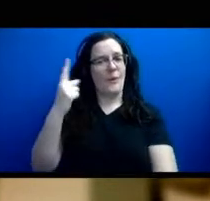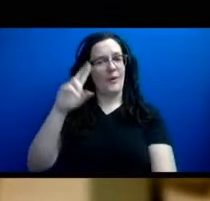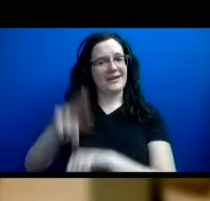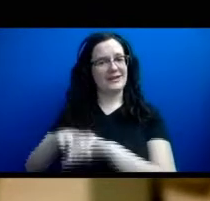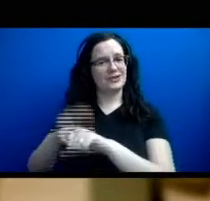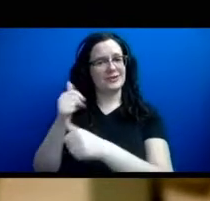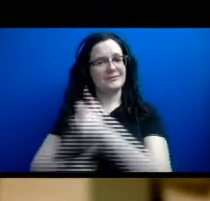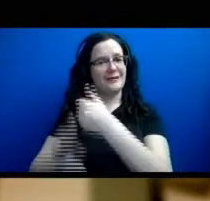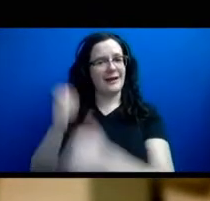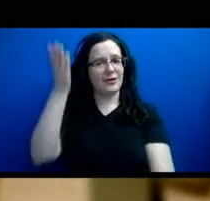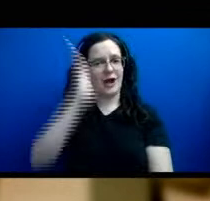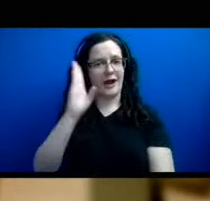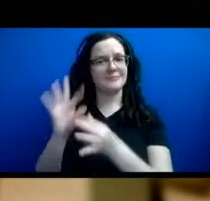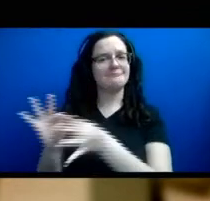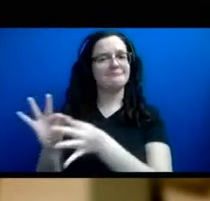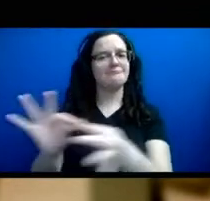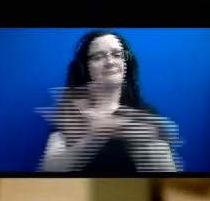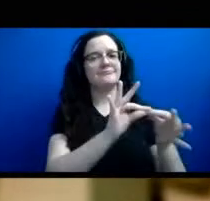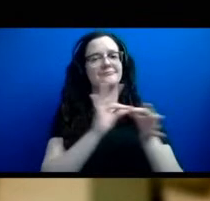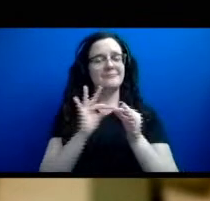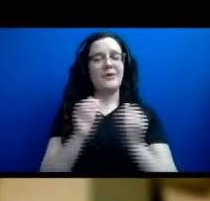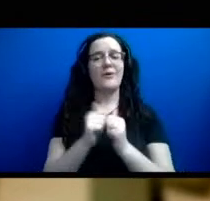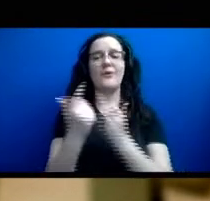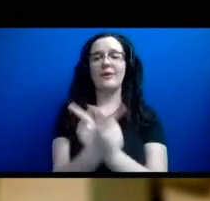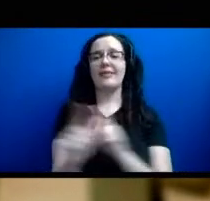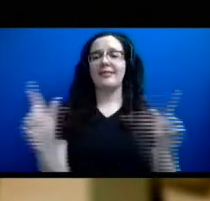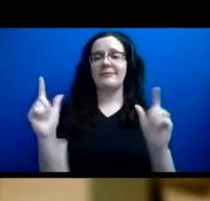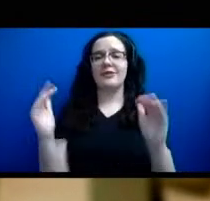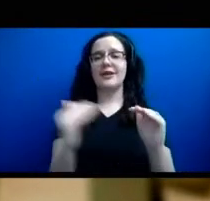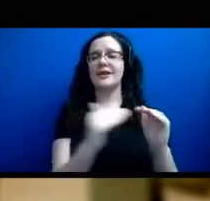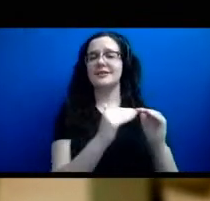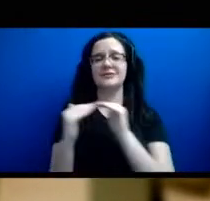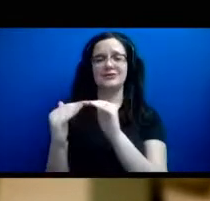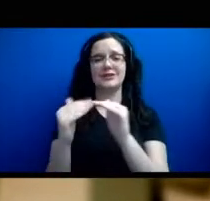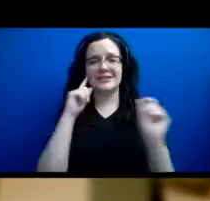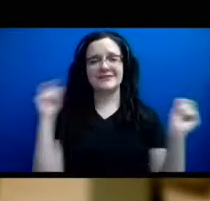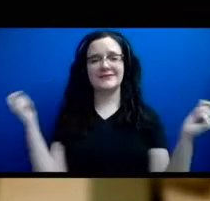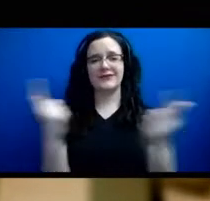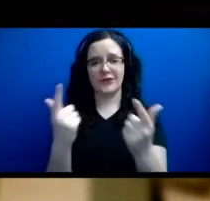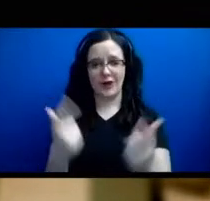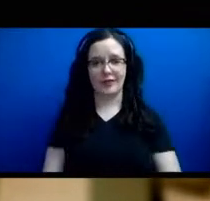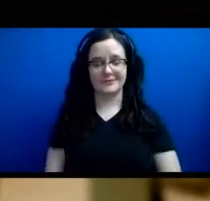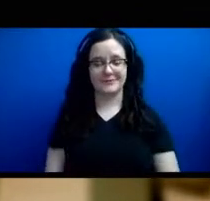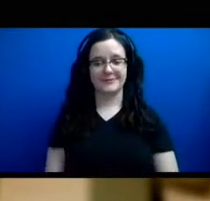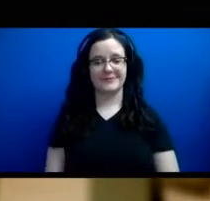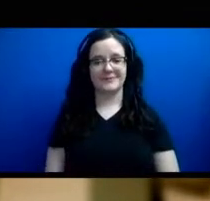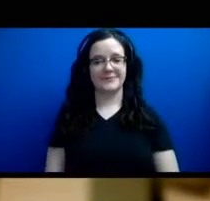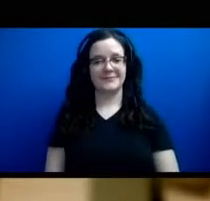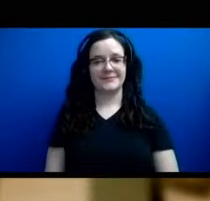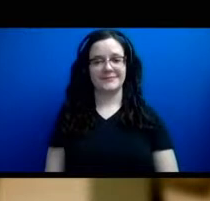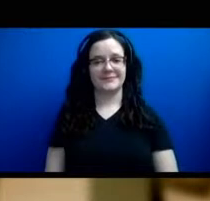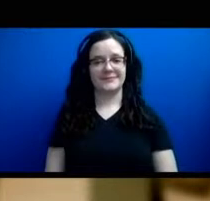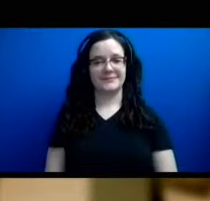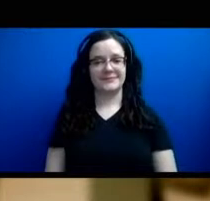one nation under God, indivisible, with liberty and justice for all.